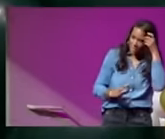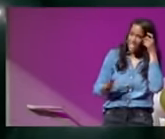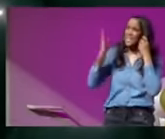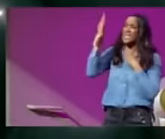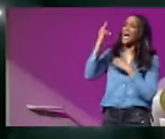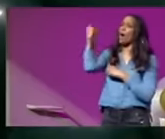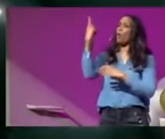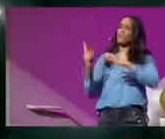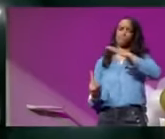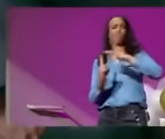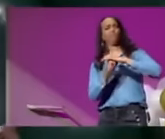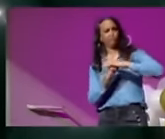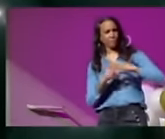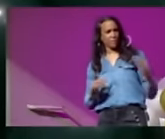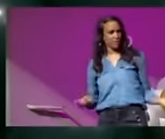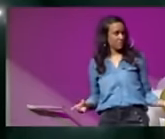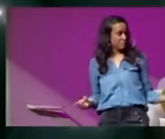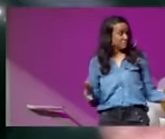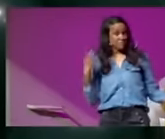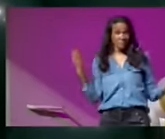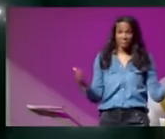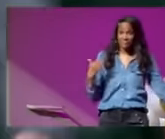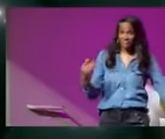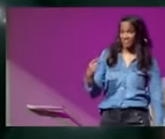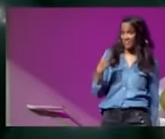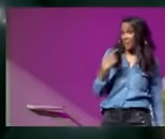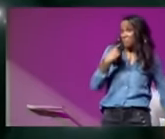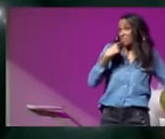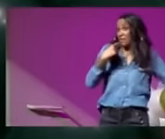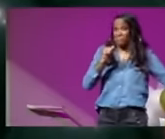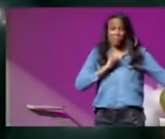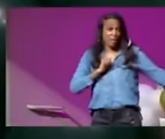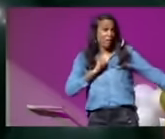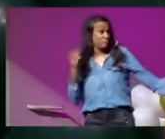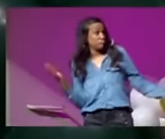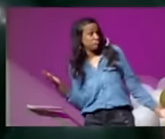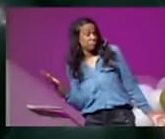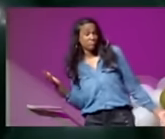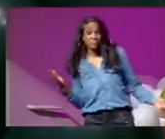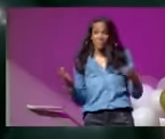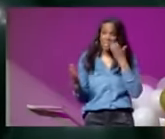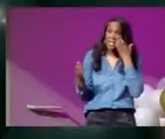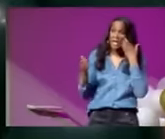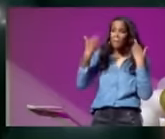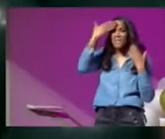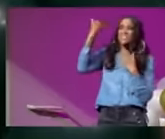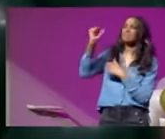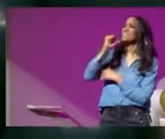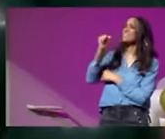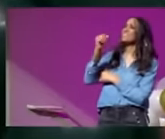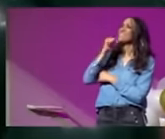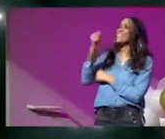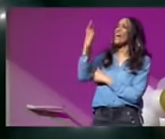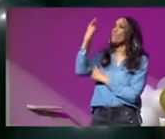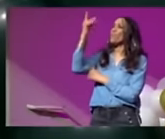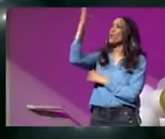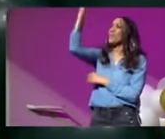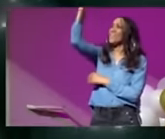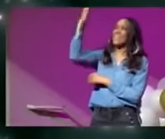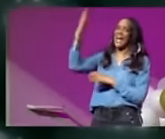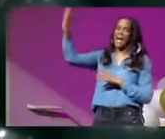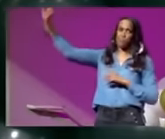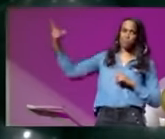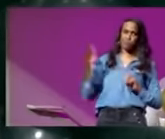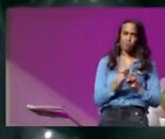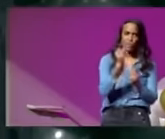attendance record. I think I'll go ahead and just shout by myself right now, because if it had not been that the Lord was